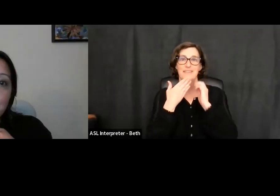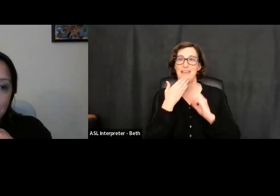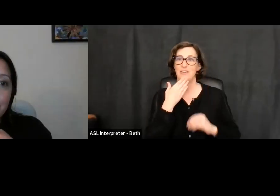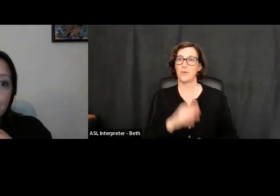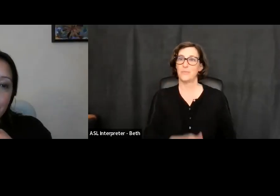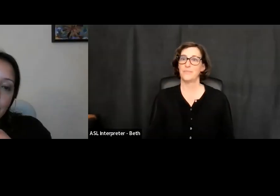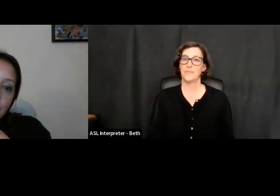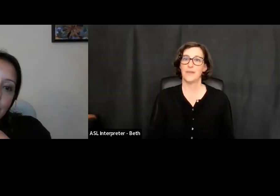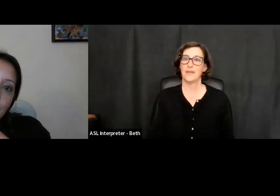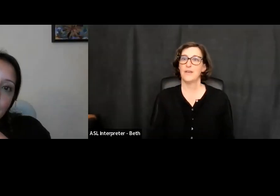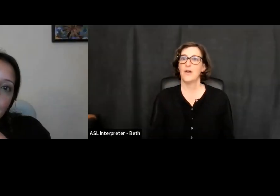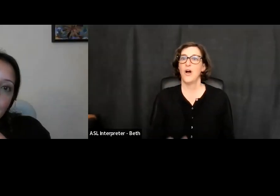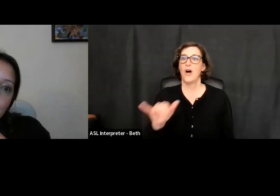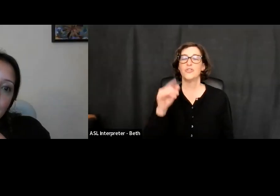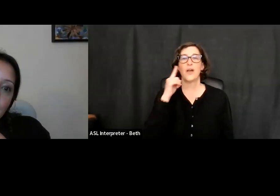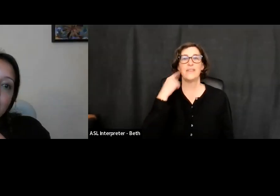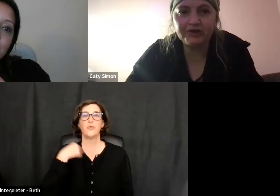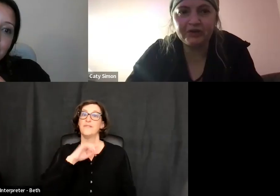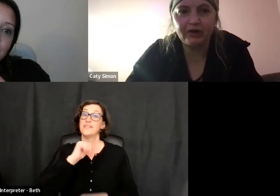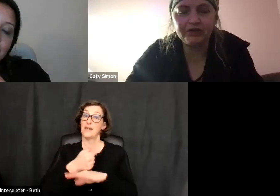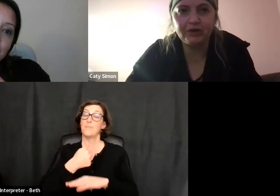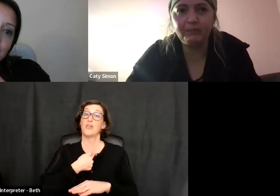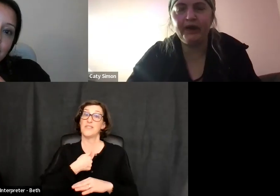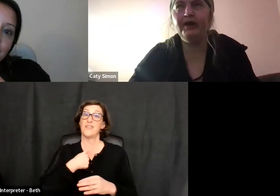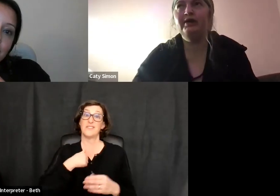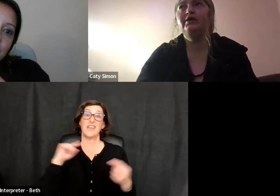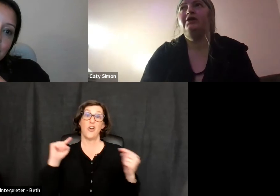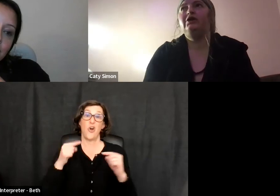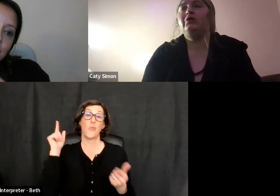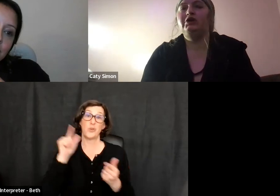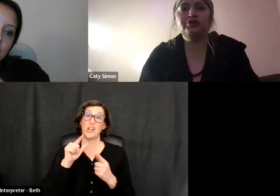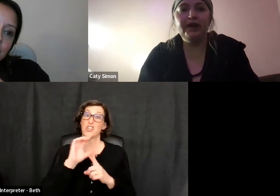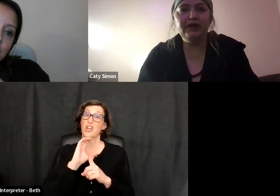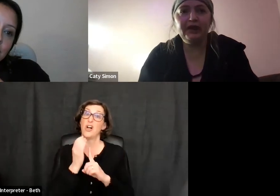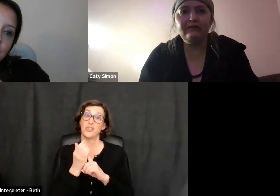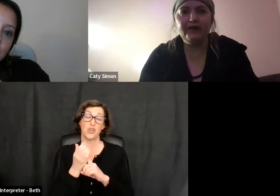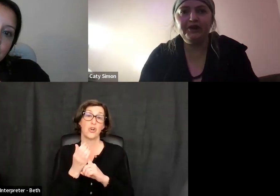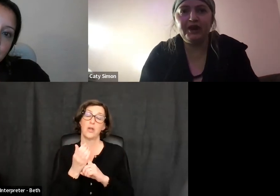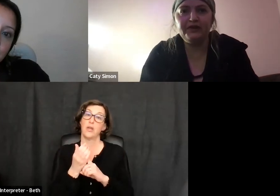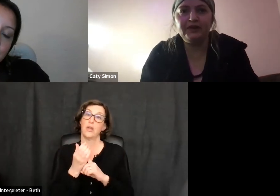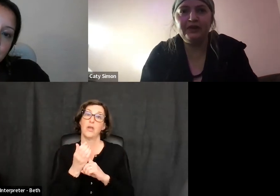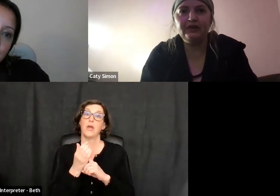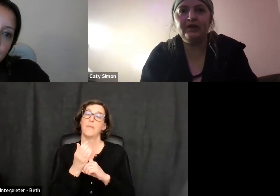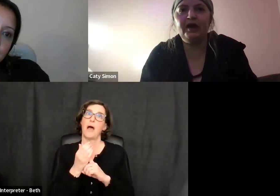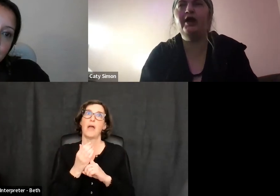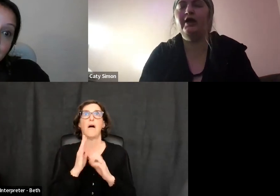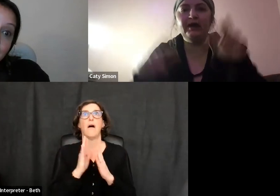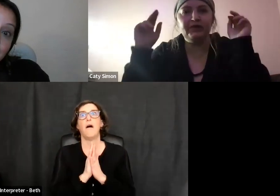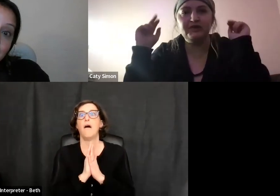think like we've kind of set ourselves up for this in harm reduction culture by, you know, enshrining and